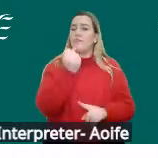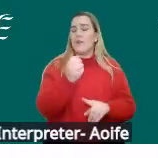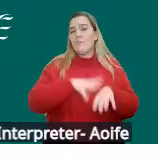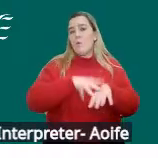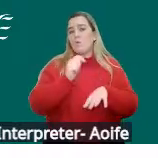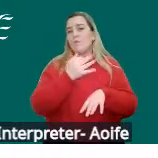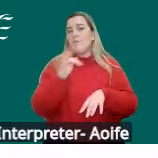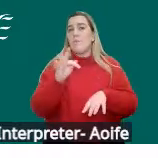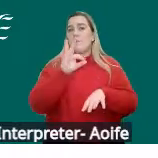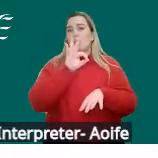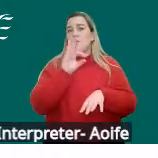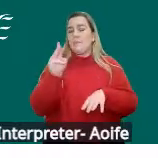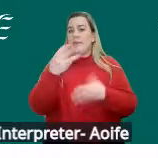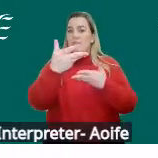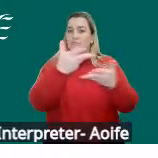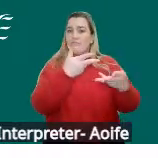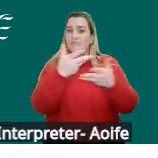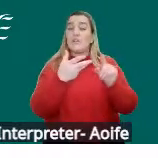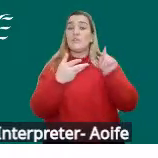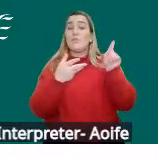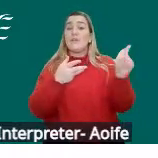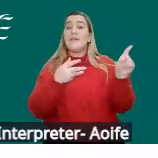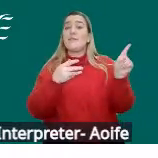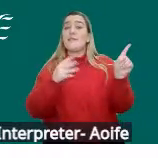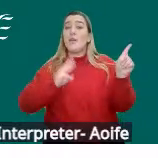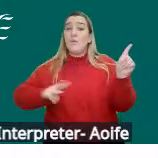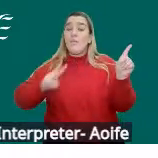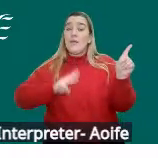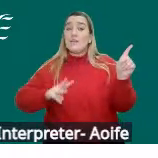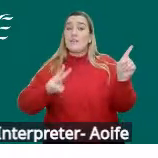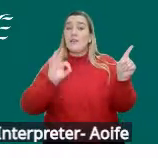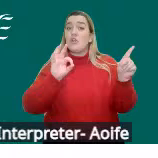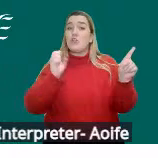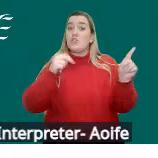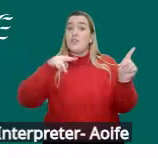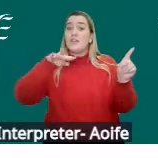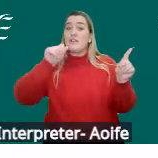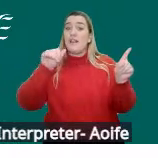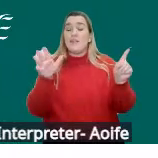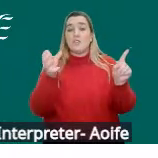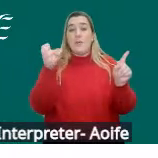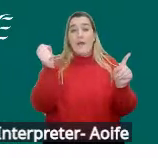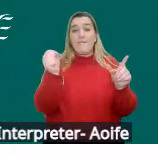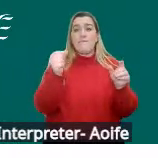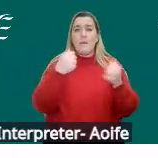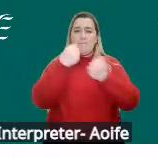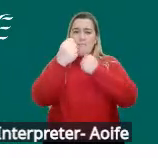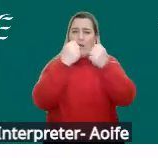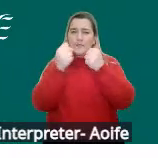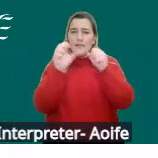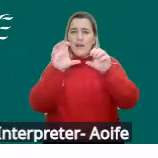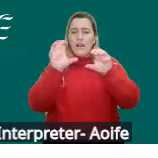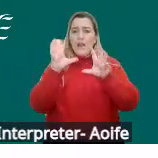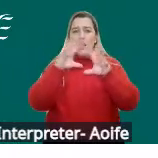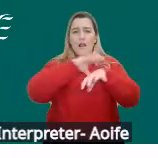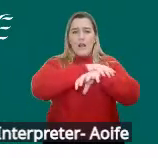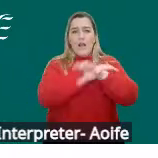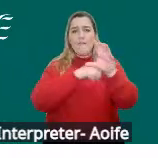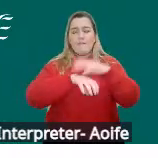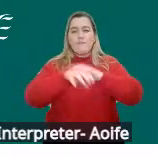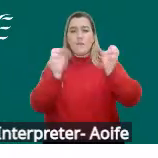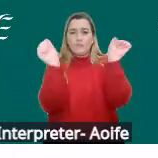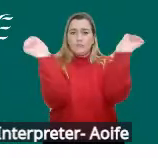of the female genital tract. So the ovaries are represented by the boxing gloves, and the womb and the cervix are lit up